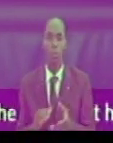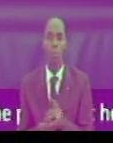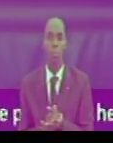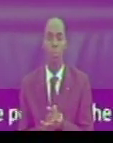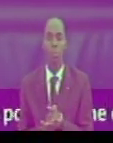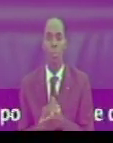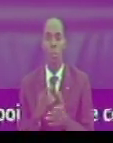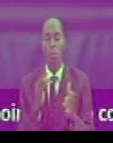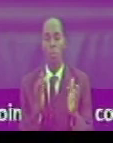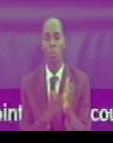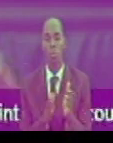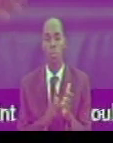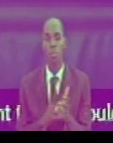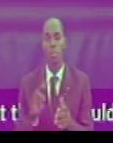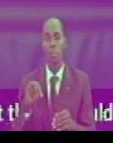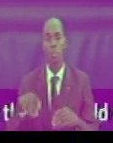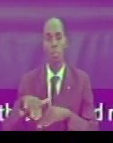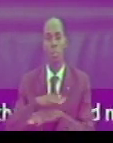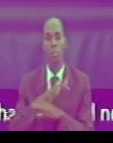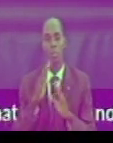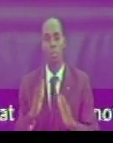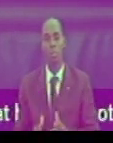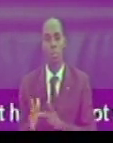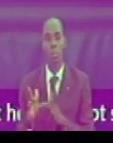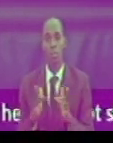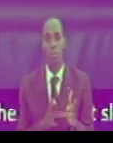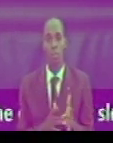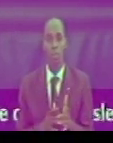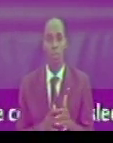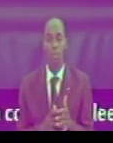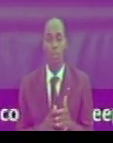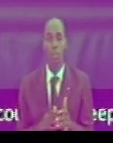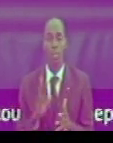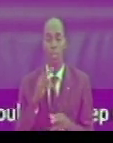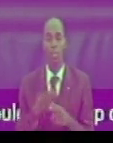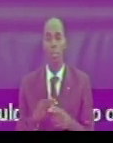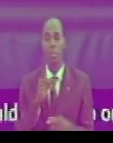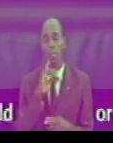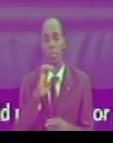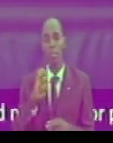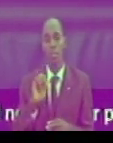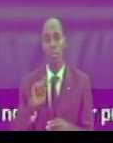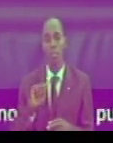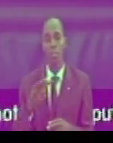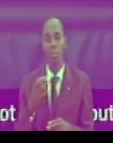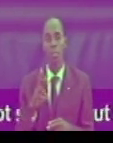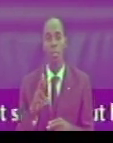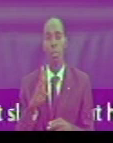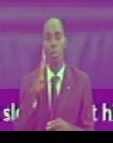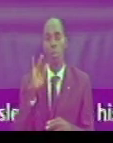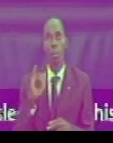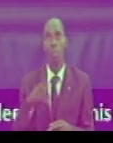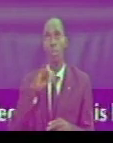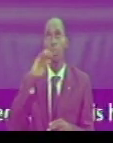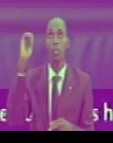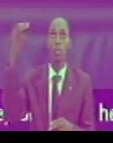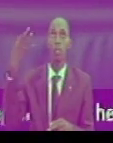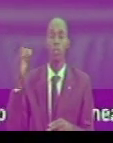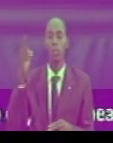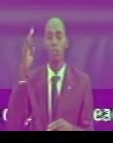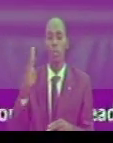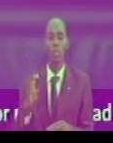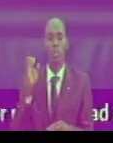Chiemika. By the grace of God, I'm born again. And I'm really sure today that I'm born again.